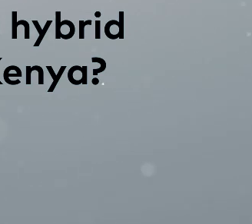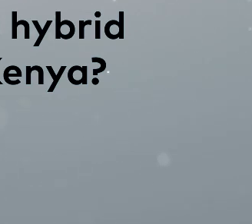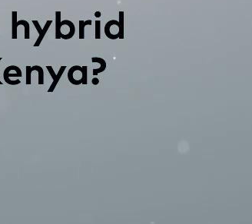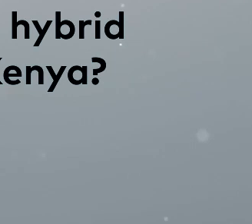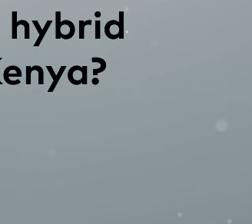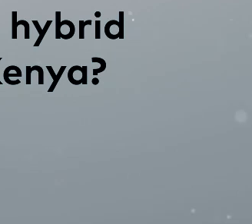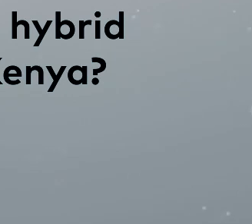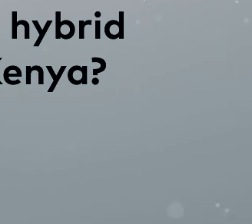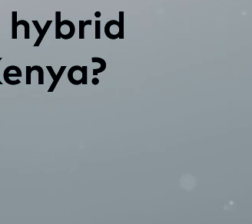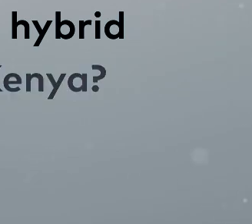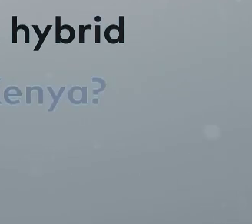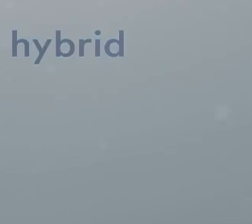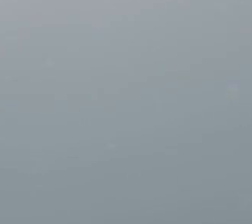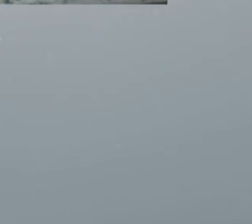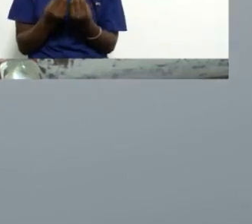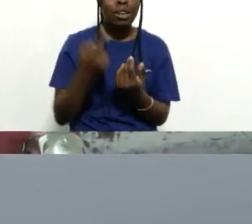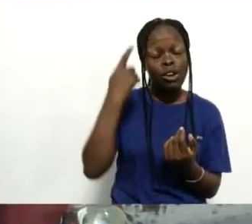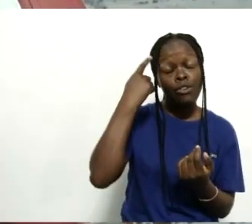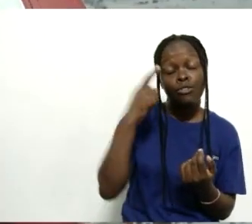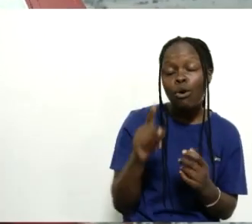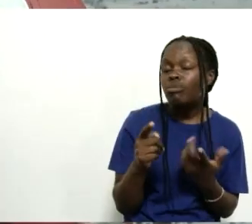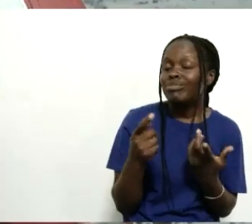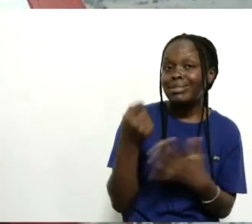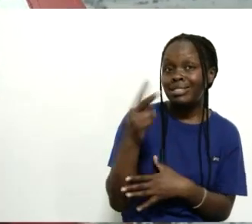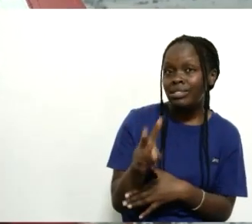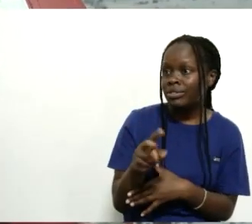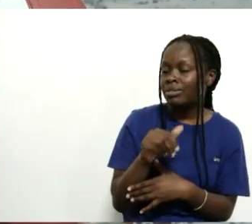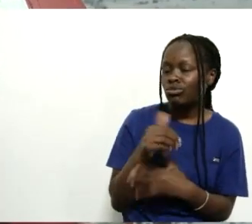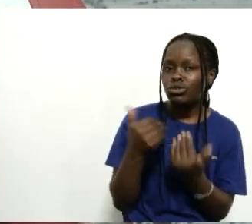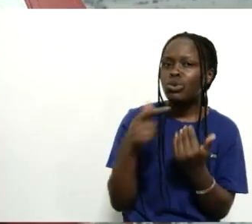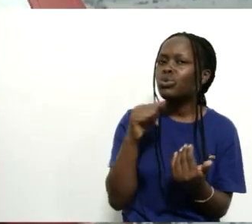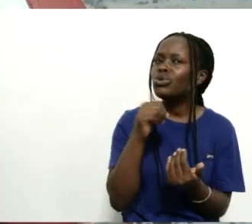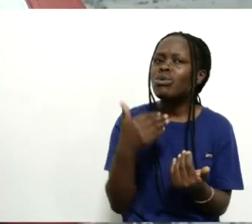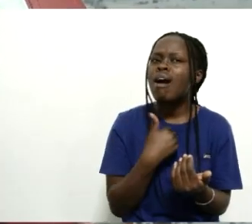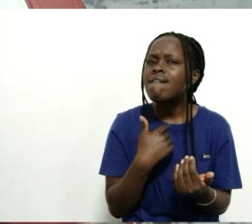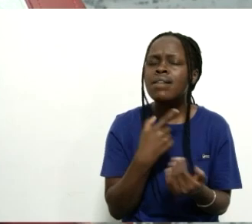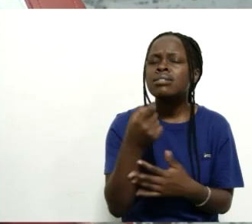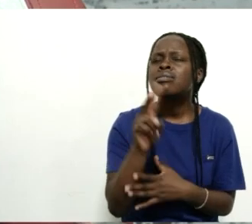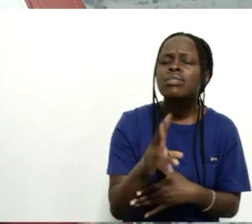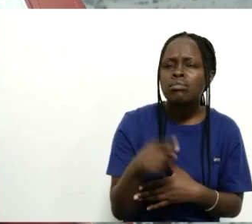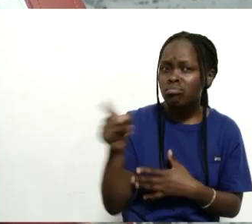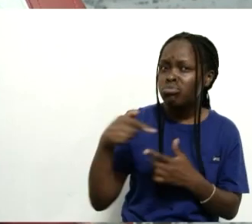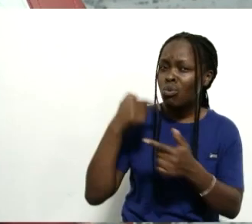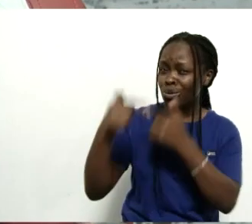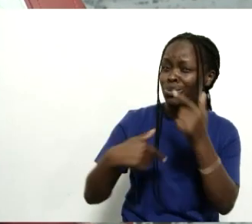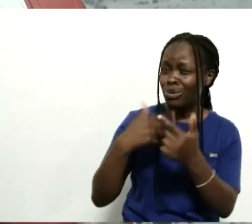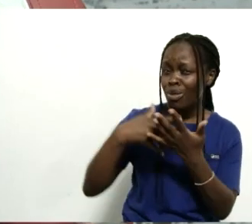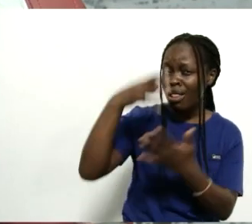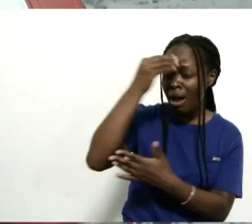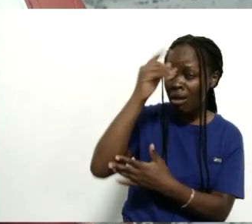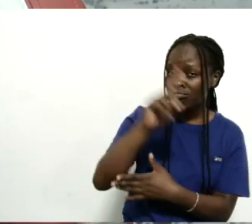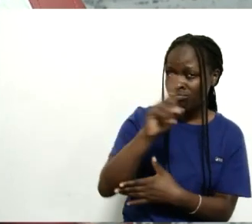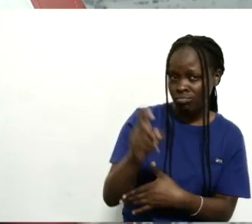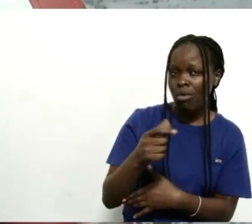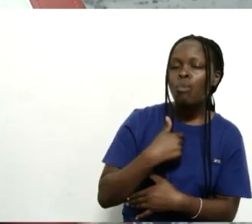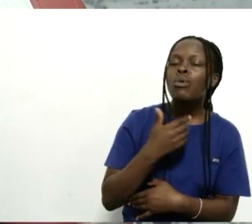access to radio as they are when it's TV? Because radio, as I said, is what we have the largest access to, and seeing what do we